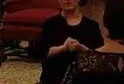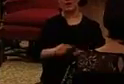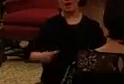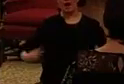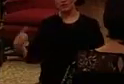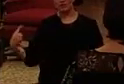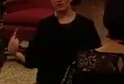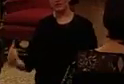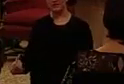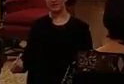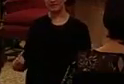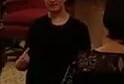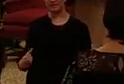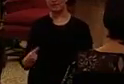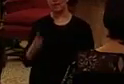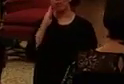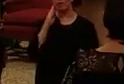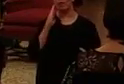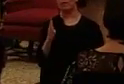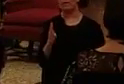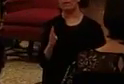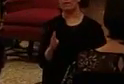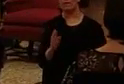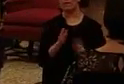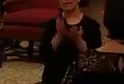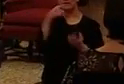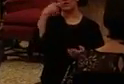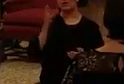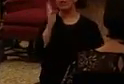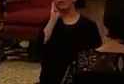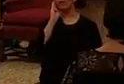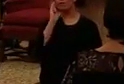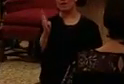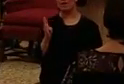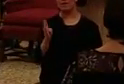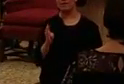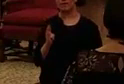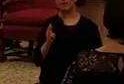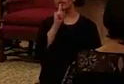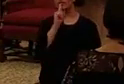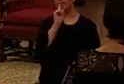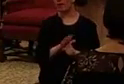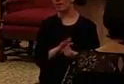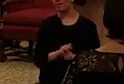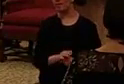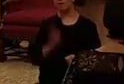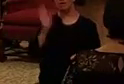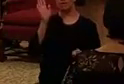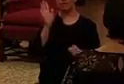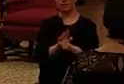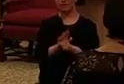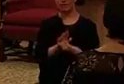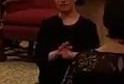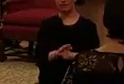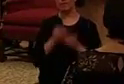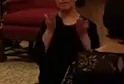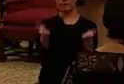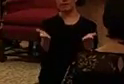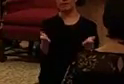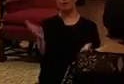of your sins. Then you shall, the Bible said you shall, it's a promise, be filled with the